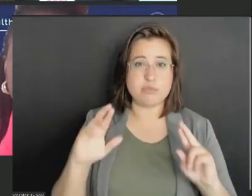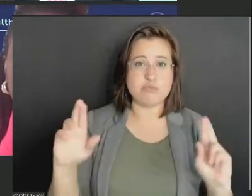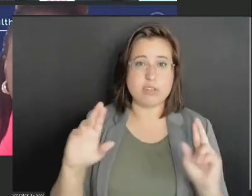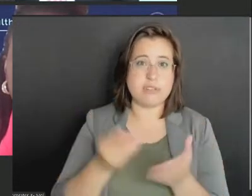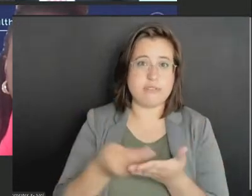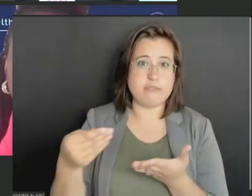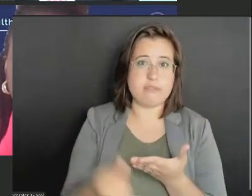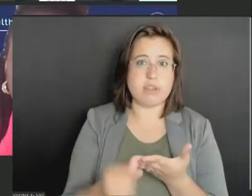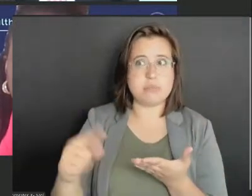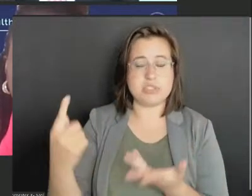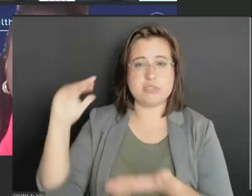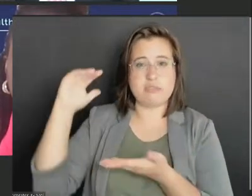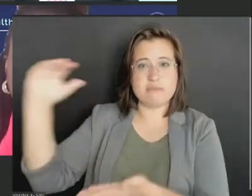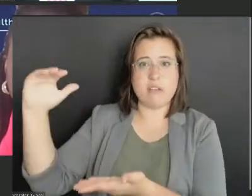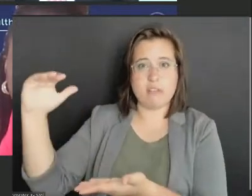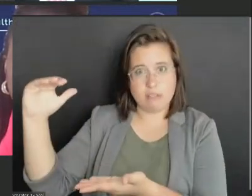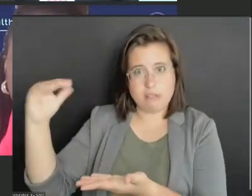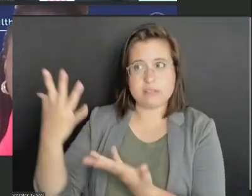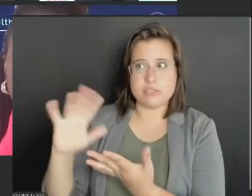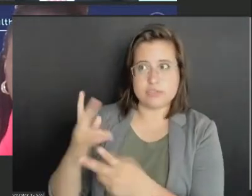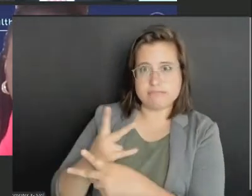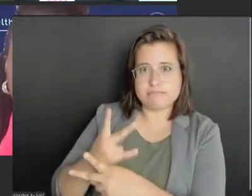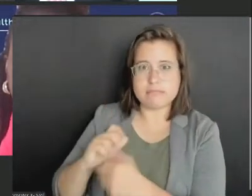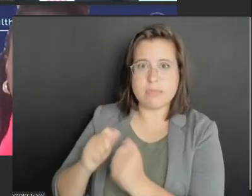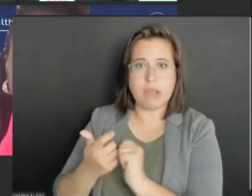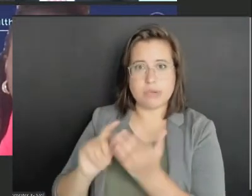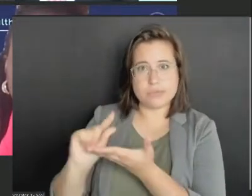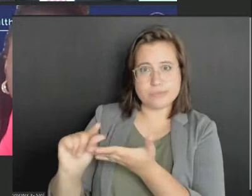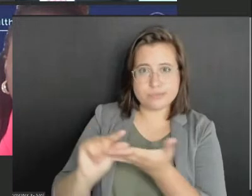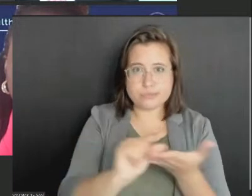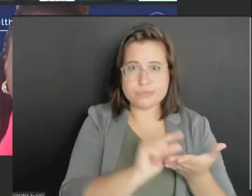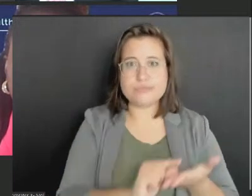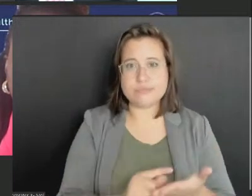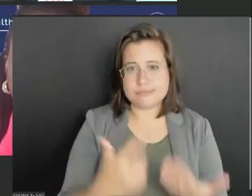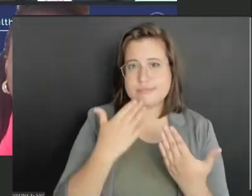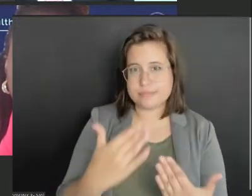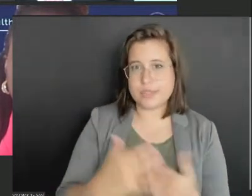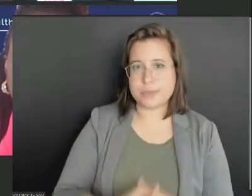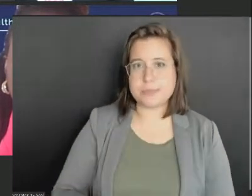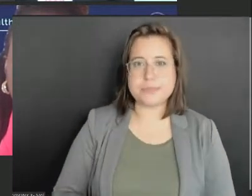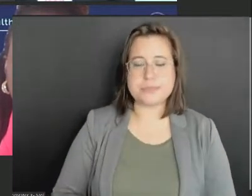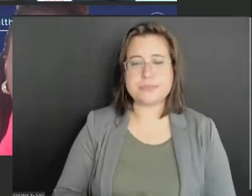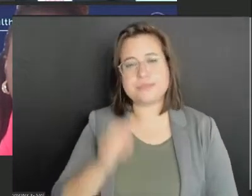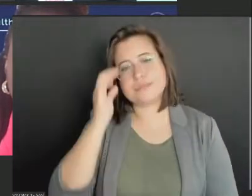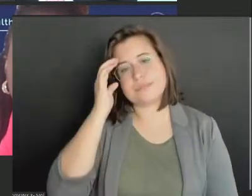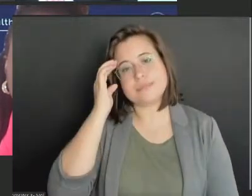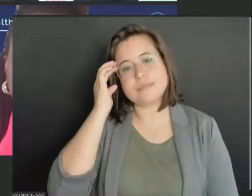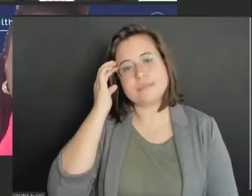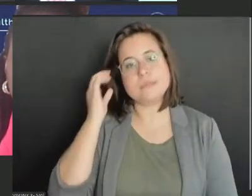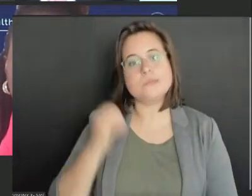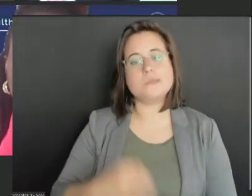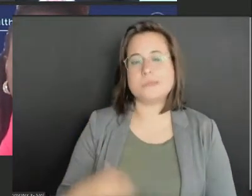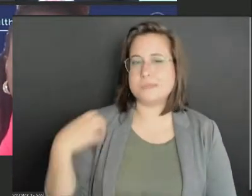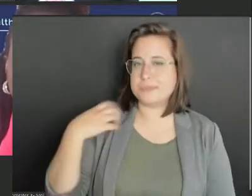redirecting how we use our precious resources. Thank you, Madam Chair. Thank you, Dr. Hildreth.